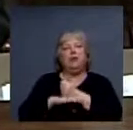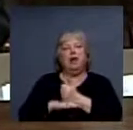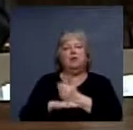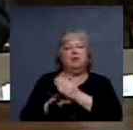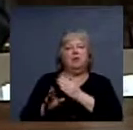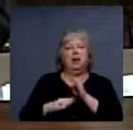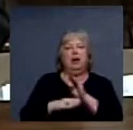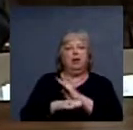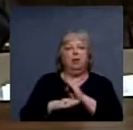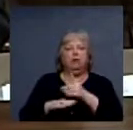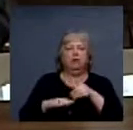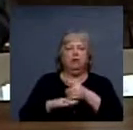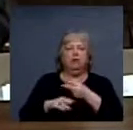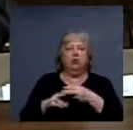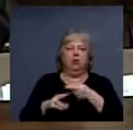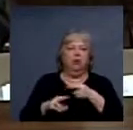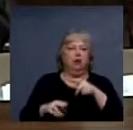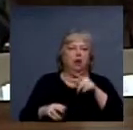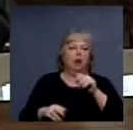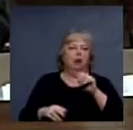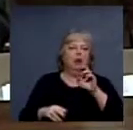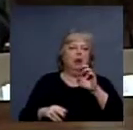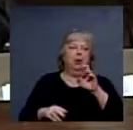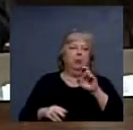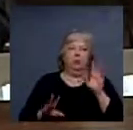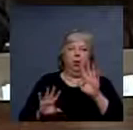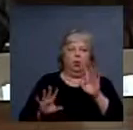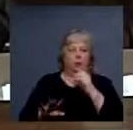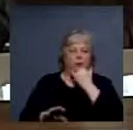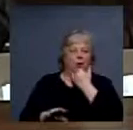planned commercial district titled Packet House,